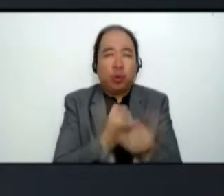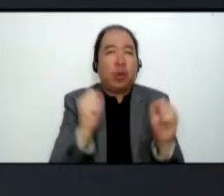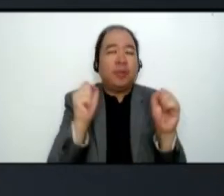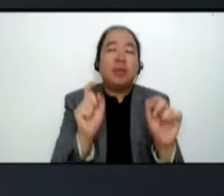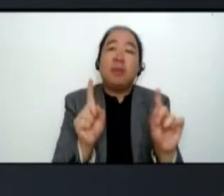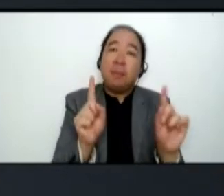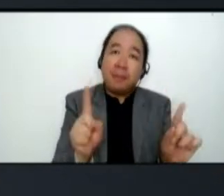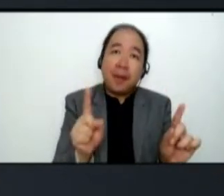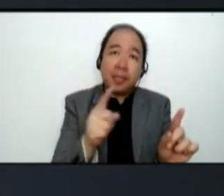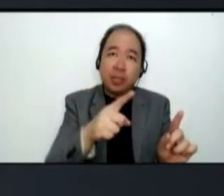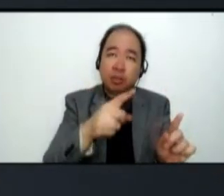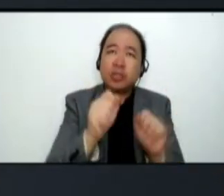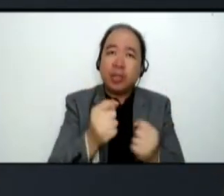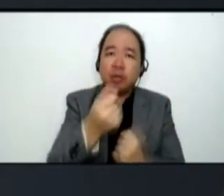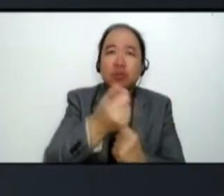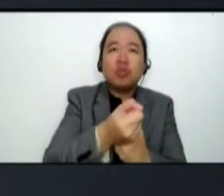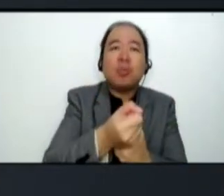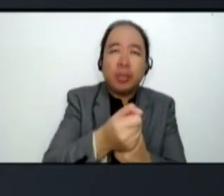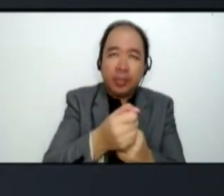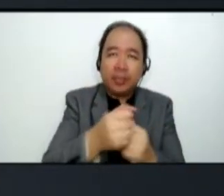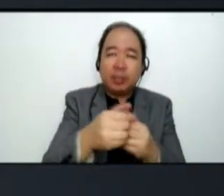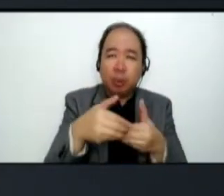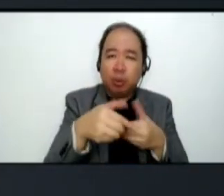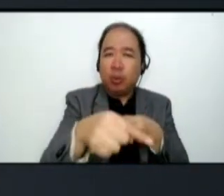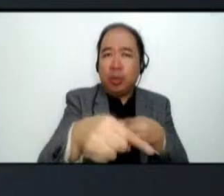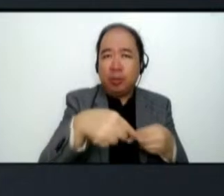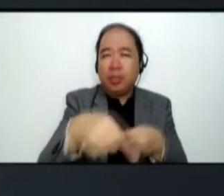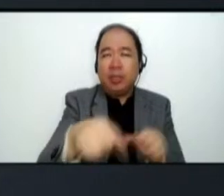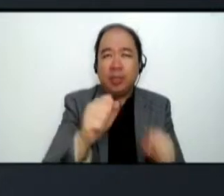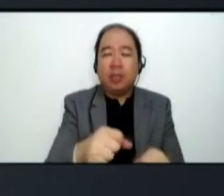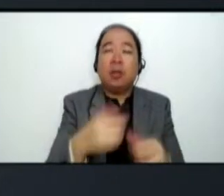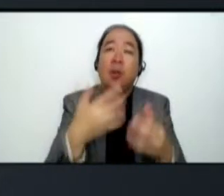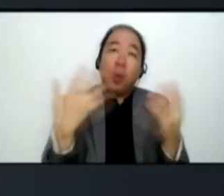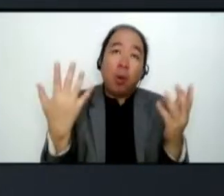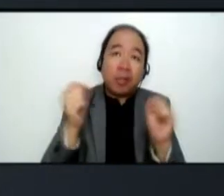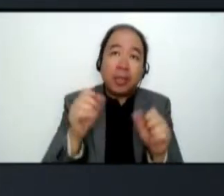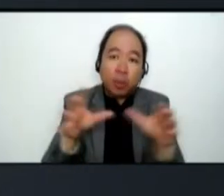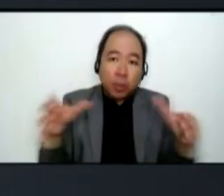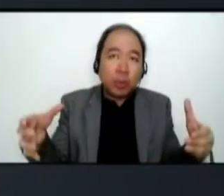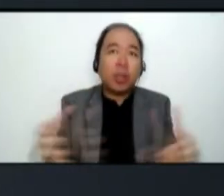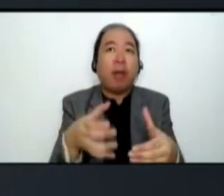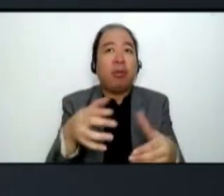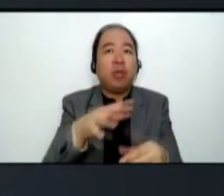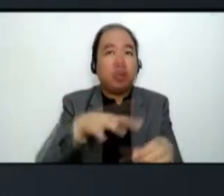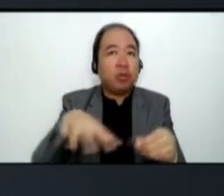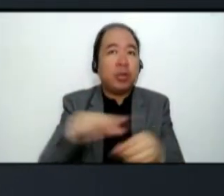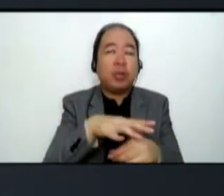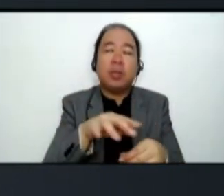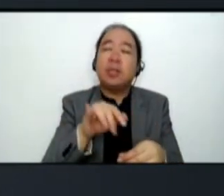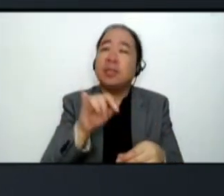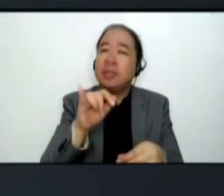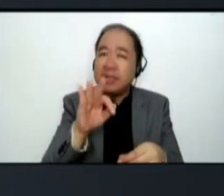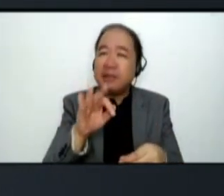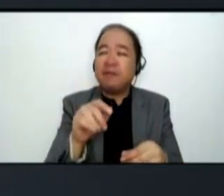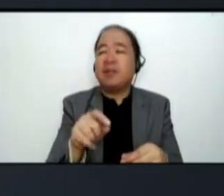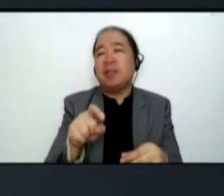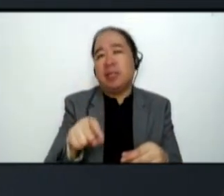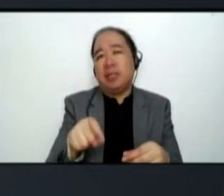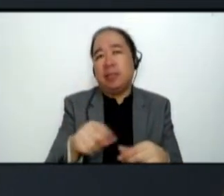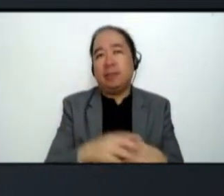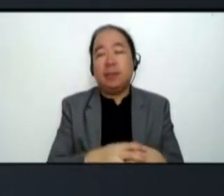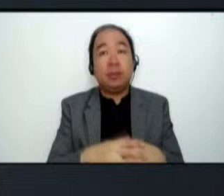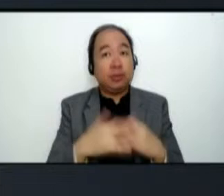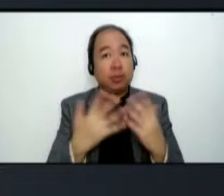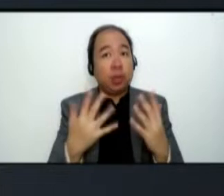each other when in need, and also they can gathering together when they have opportunities. So this can